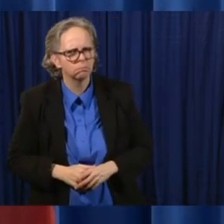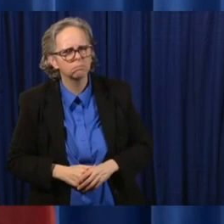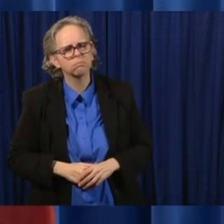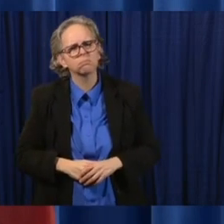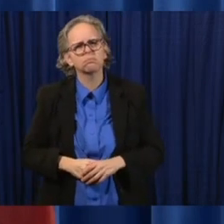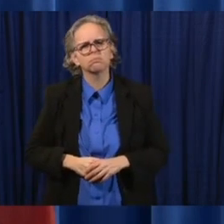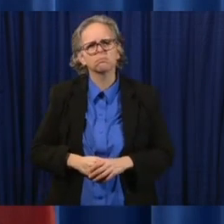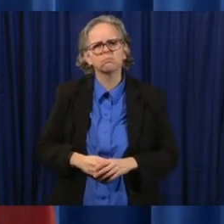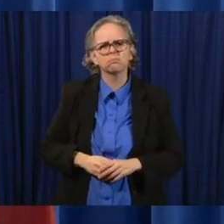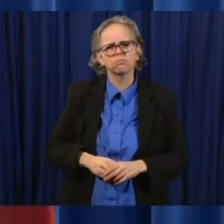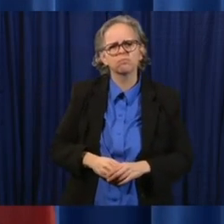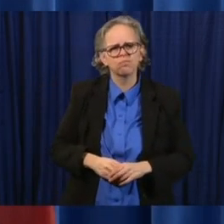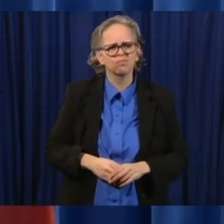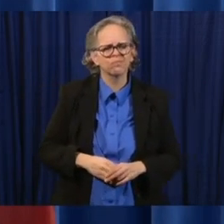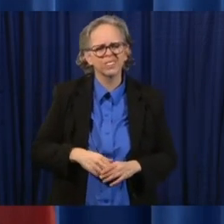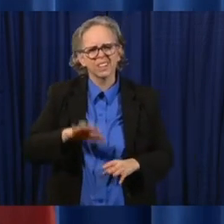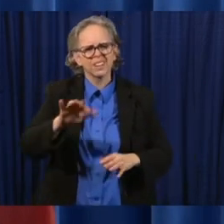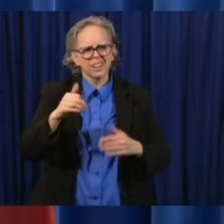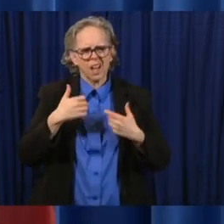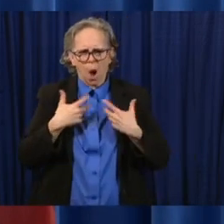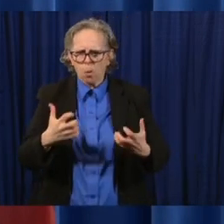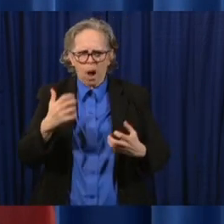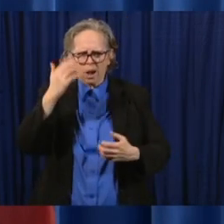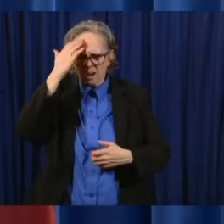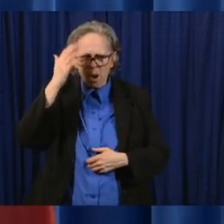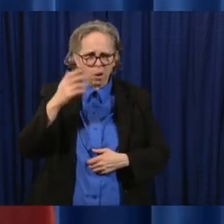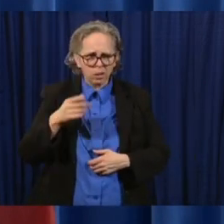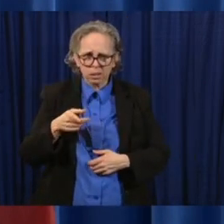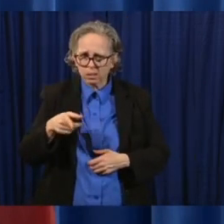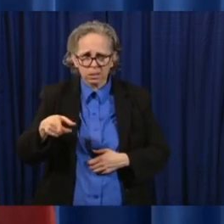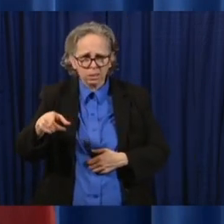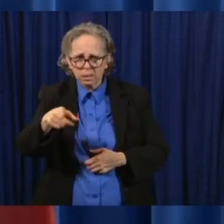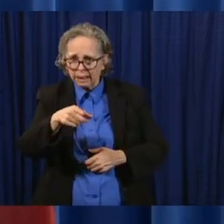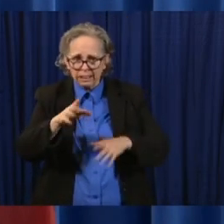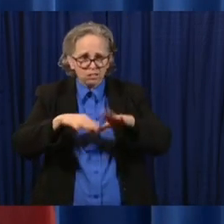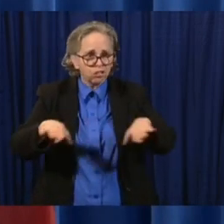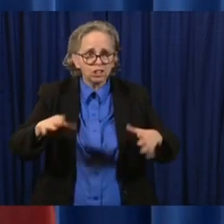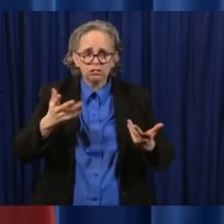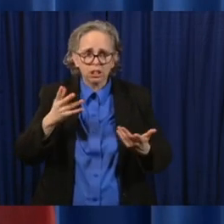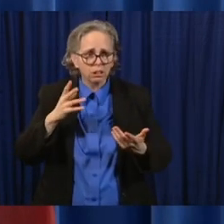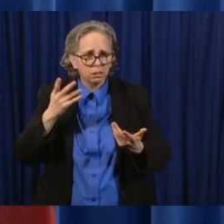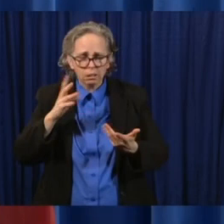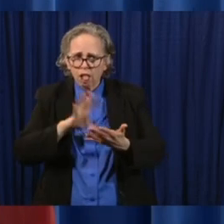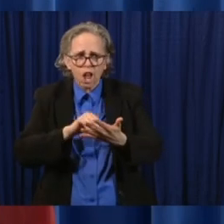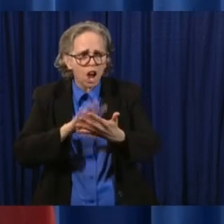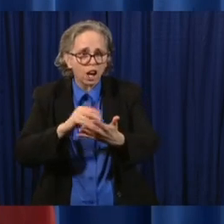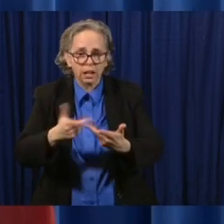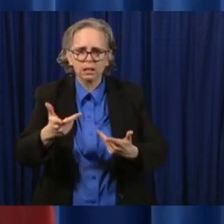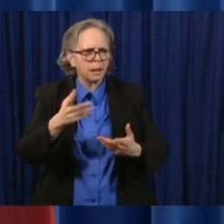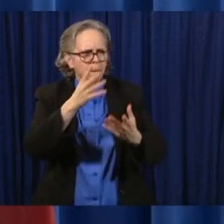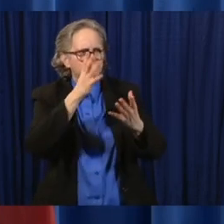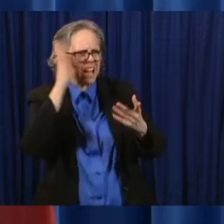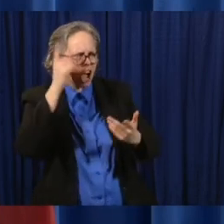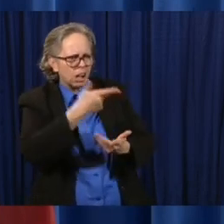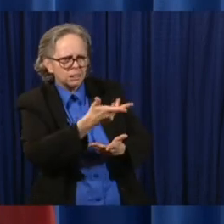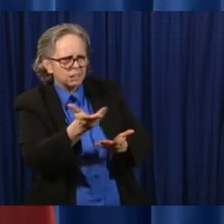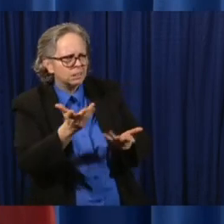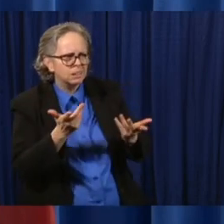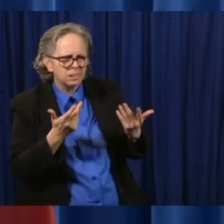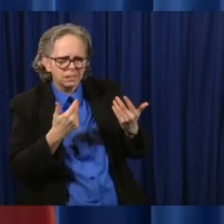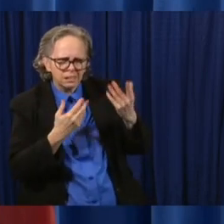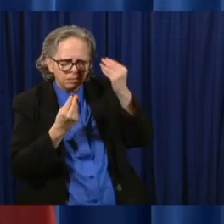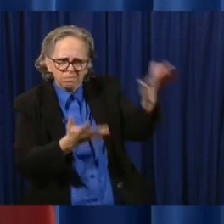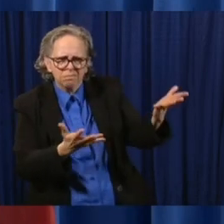kind of want to know where kids are. We want to help inform parents. But the most important thing is some of the things that